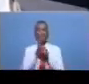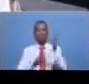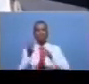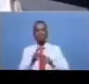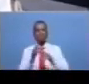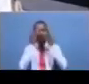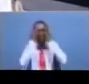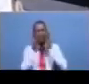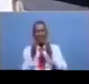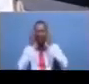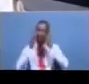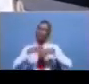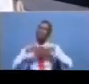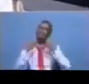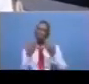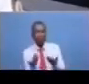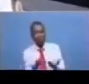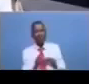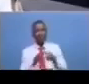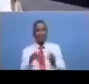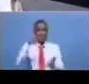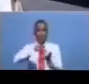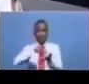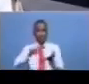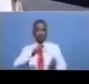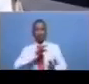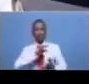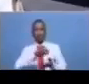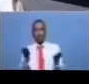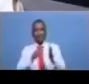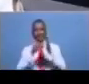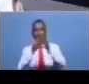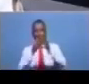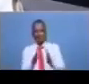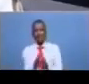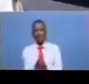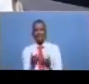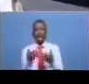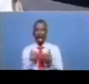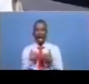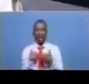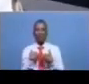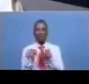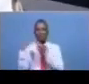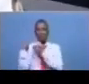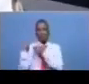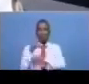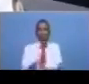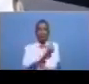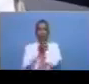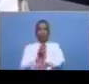and sad. But we are standing here as leaders who have the authority of His Excellency John